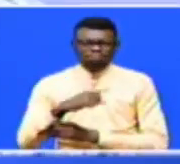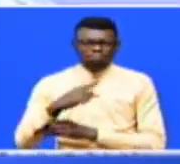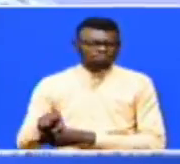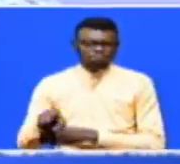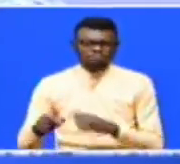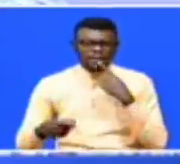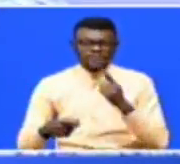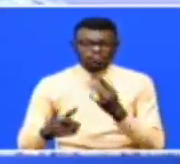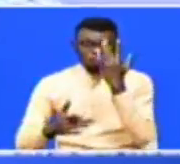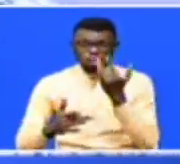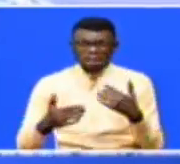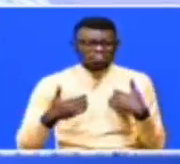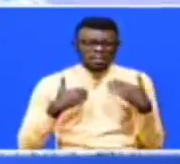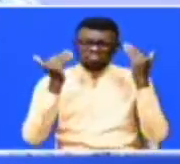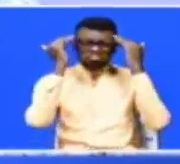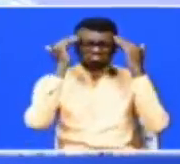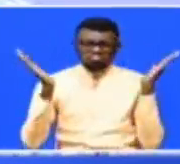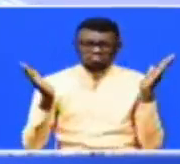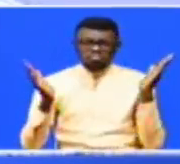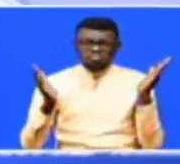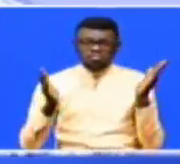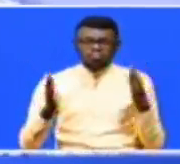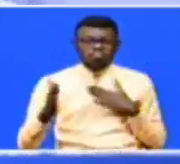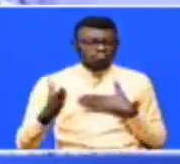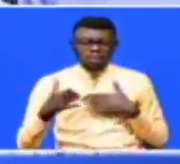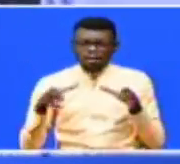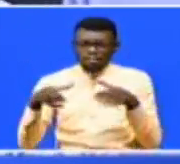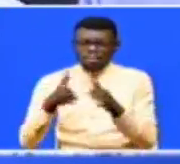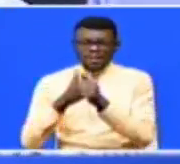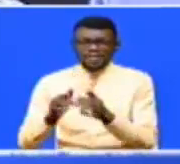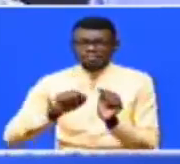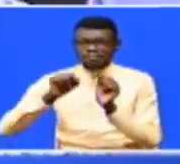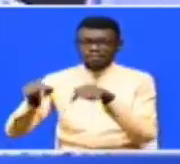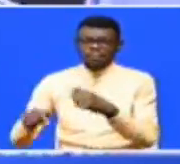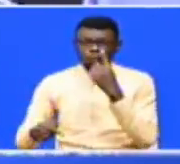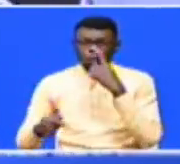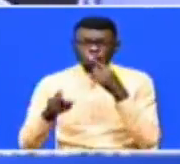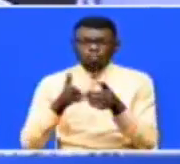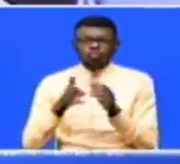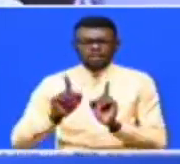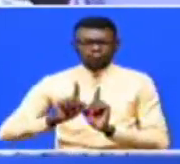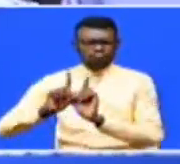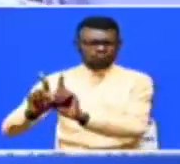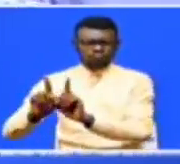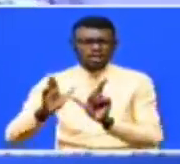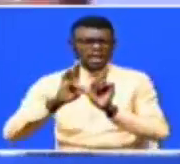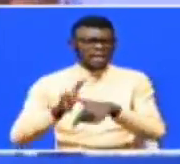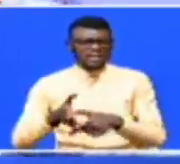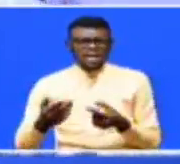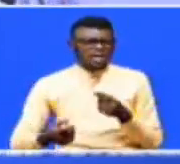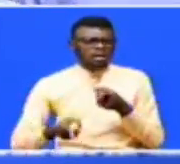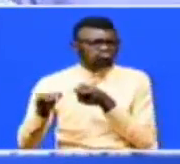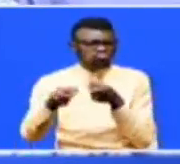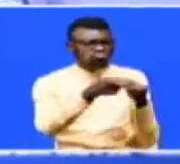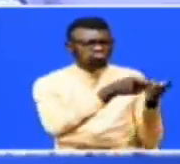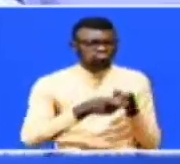possible because I didn't see why party leader was coming to his home, we were accompanying him and all these tear gas. But as Mulembe